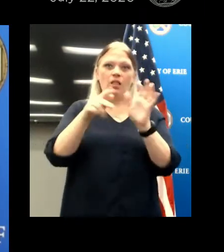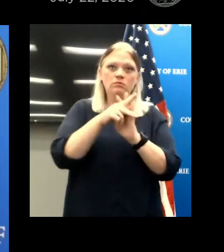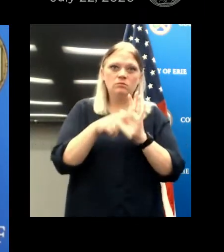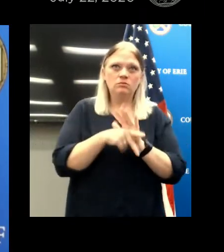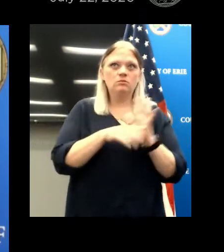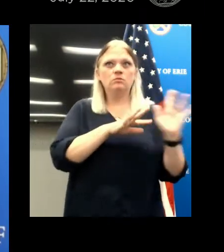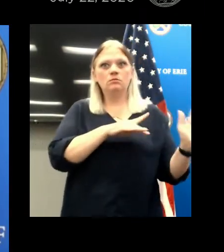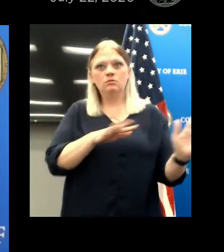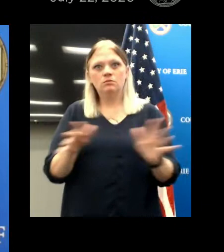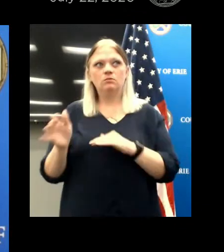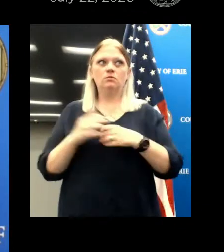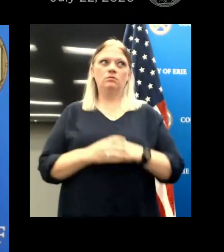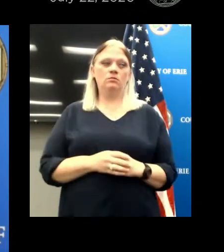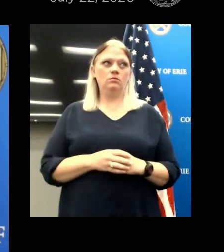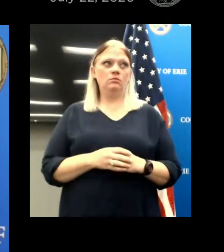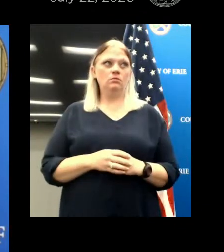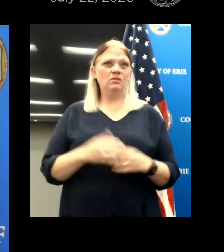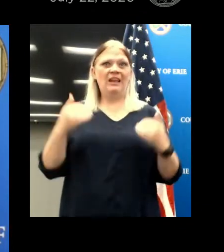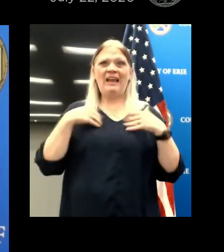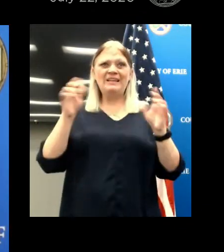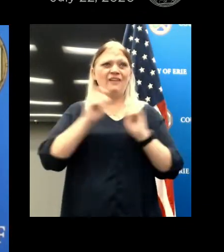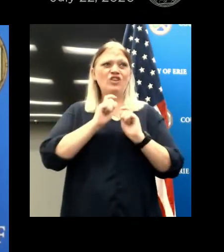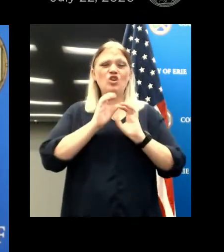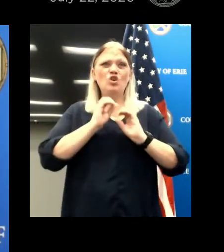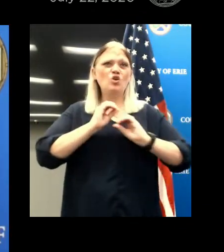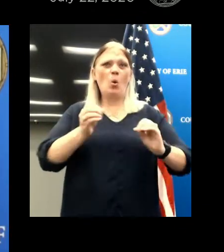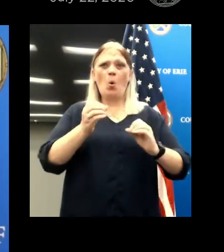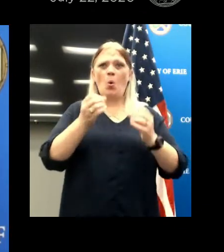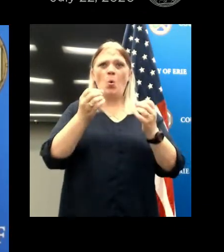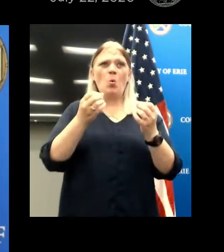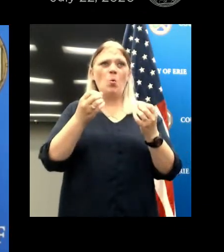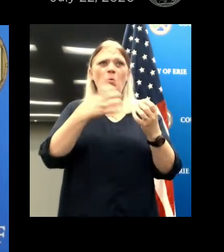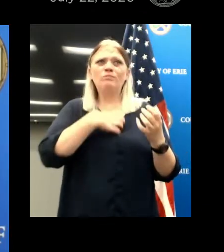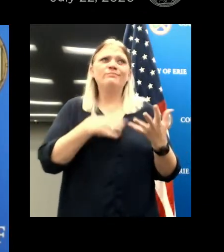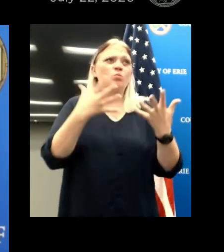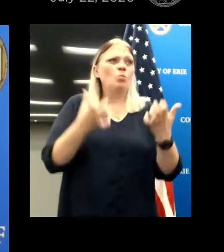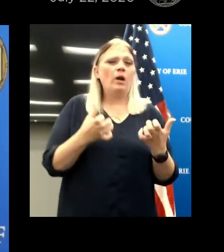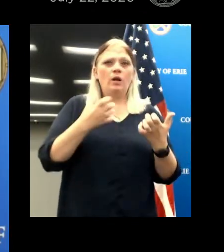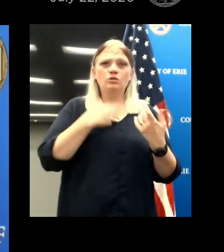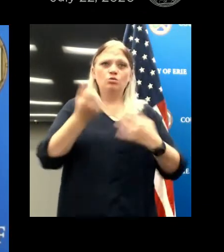protocols. We have no interest in shutting down bars and restaurants, no interest